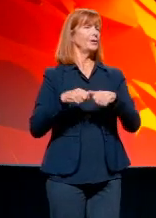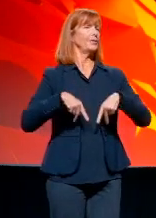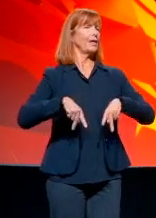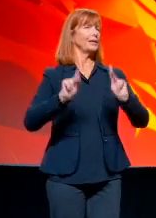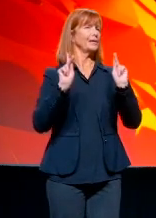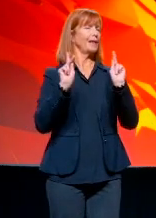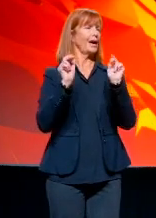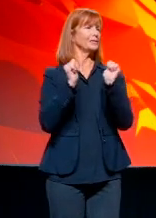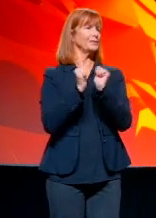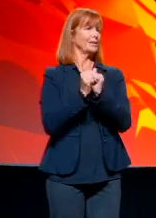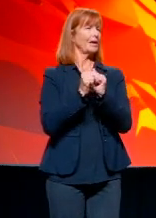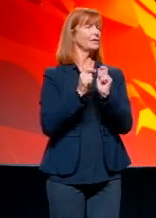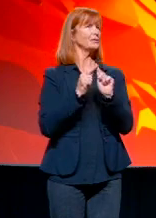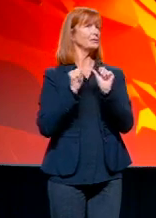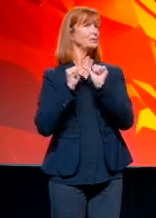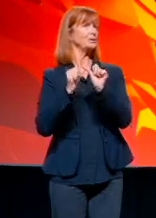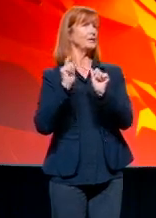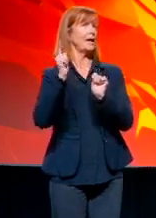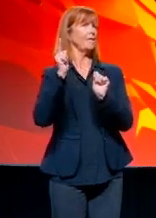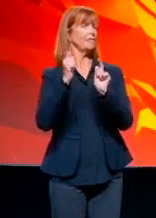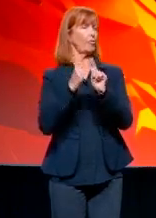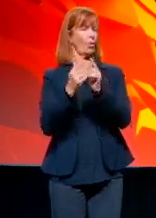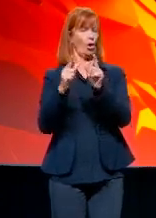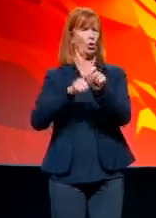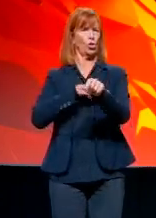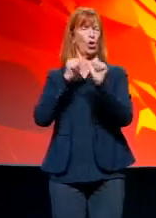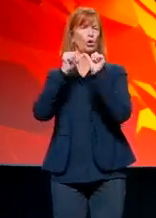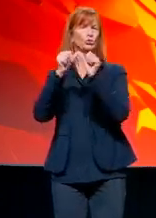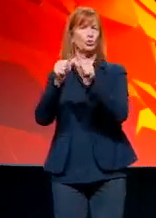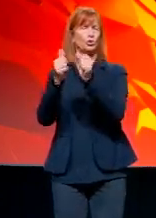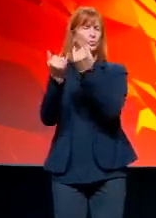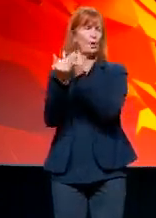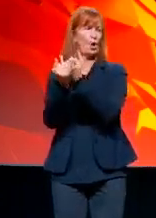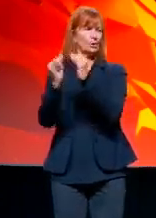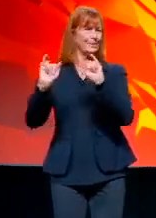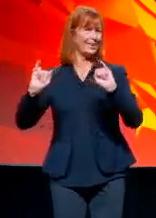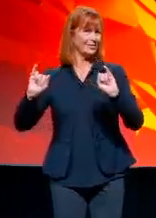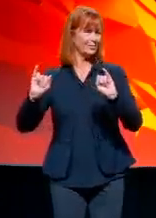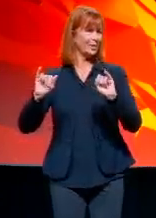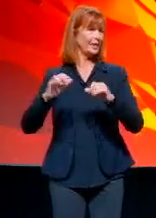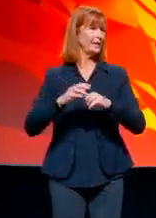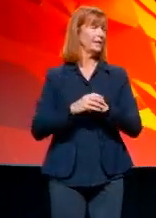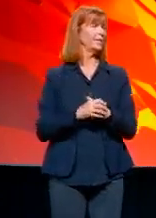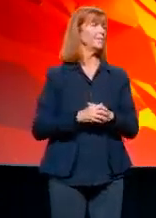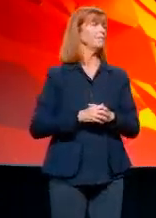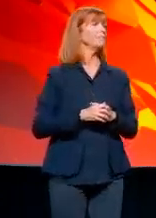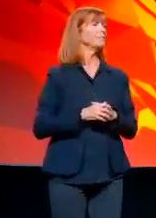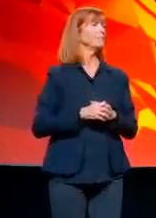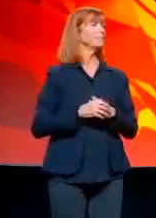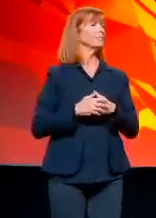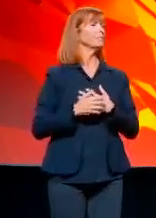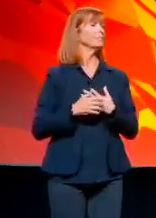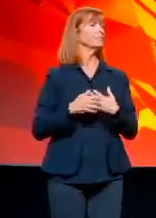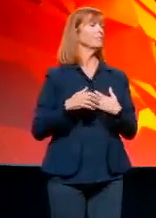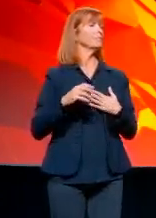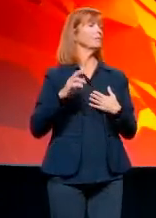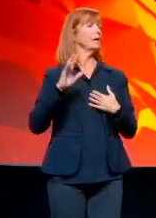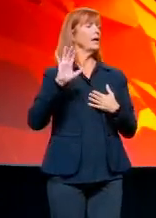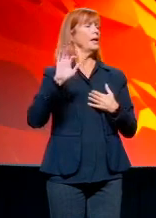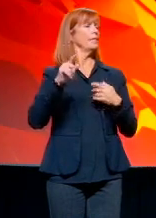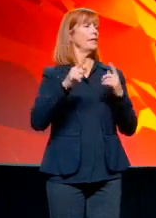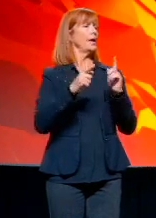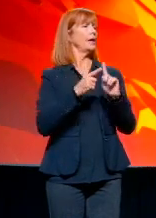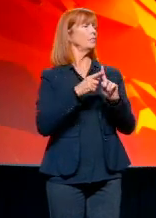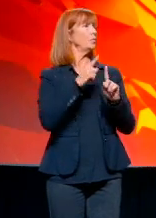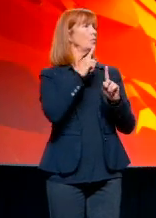very long-term autonomy that execute long horizon tasks, navigate a corridor, call elevators to go